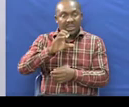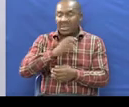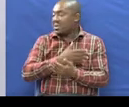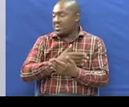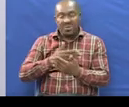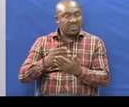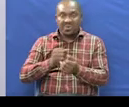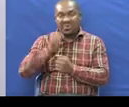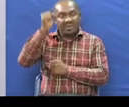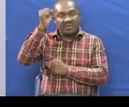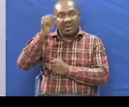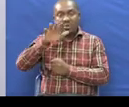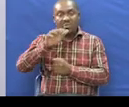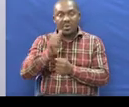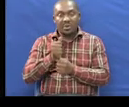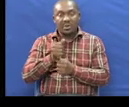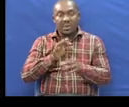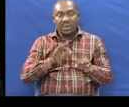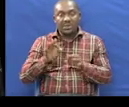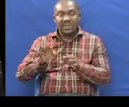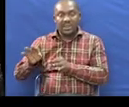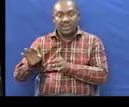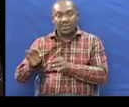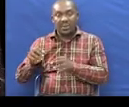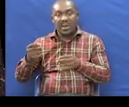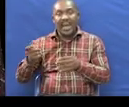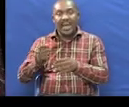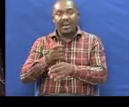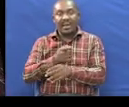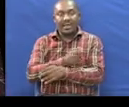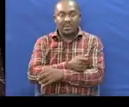transition element. I think you are together, class.